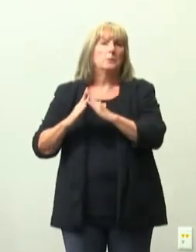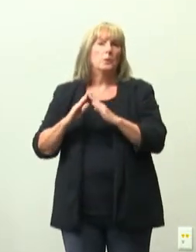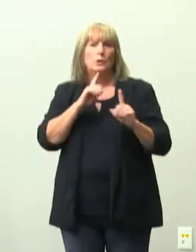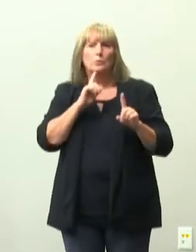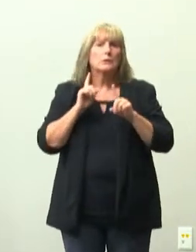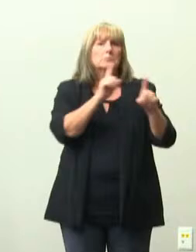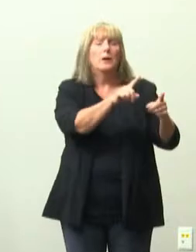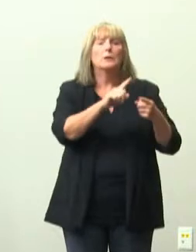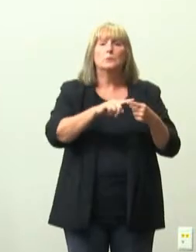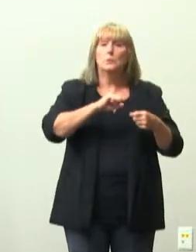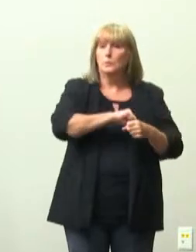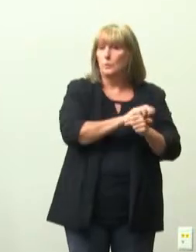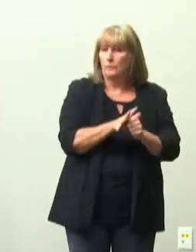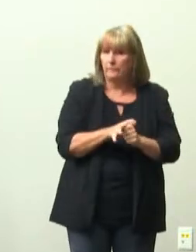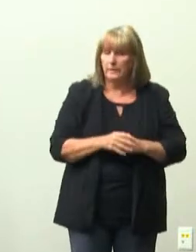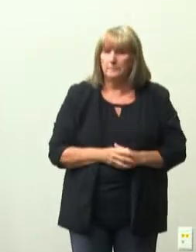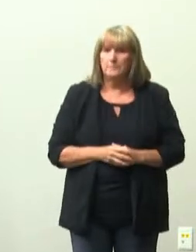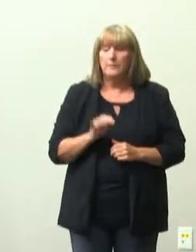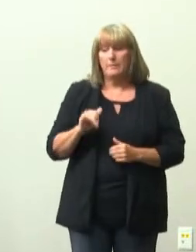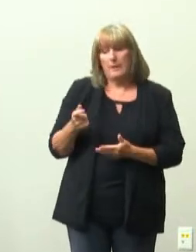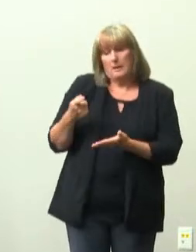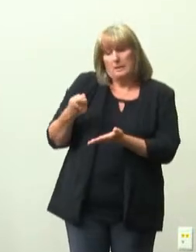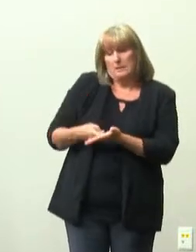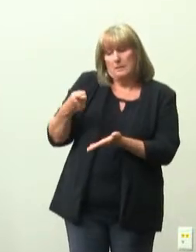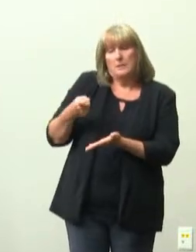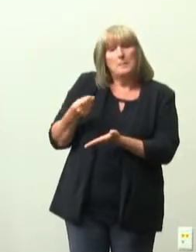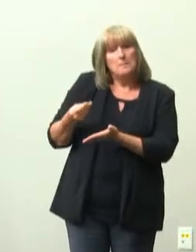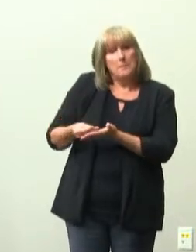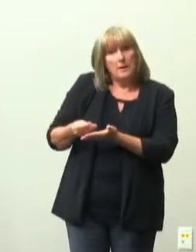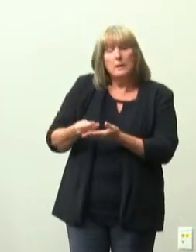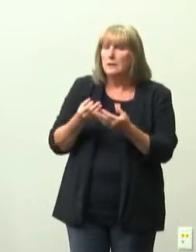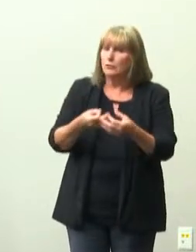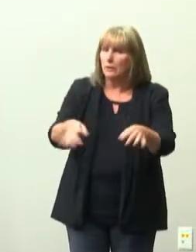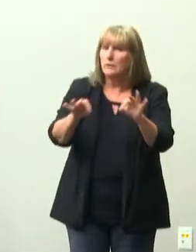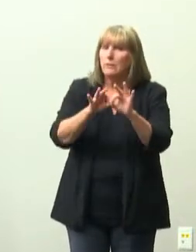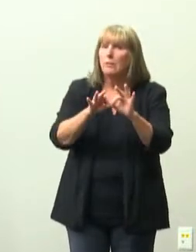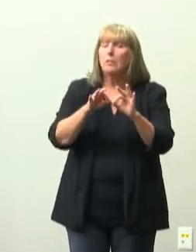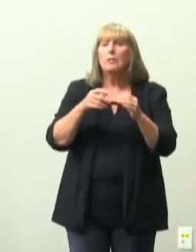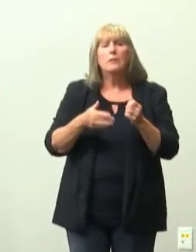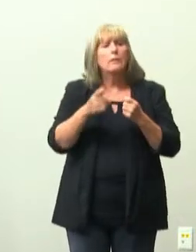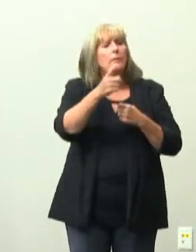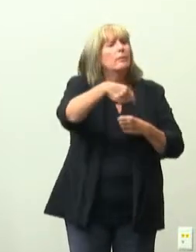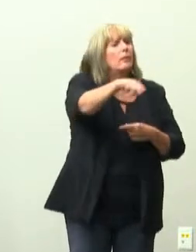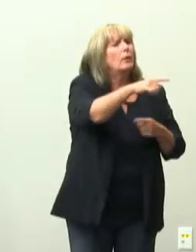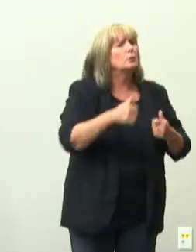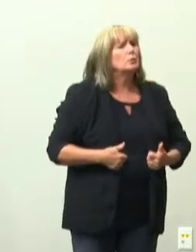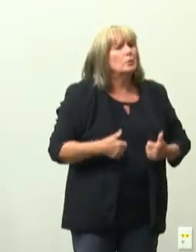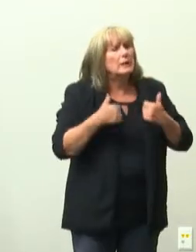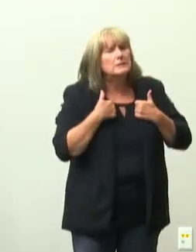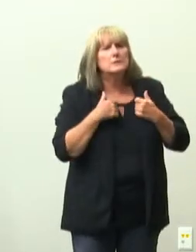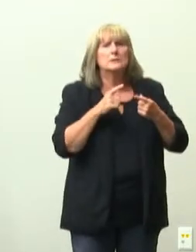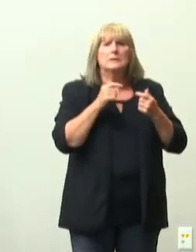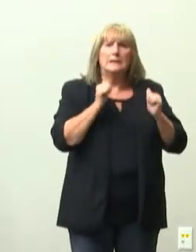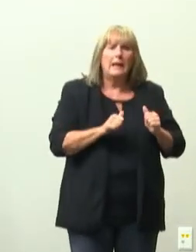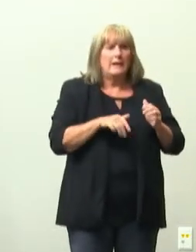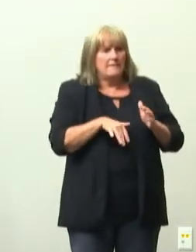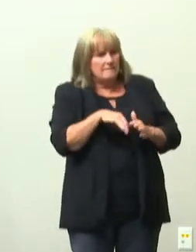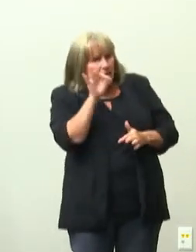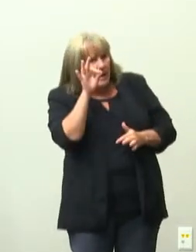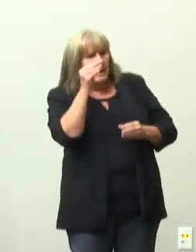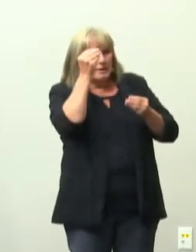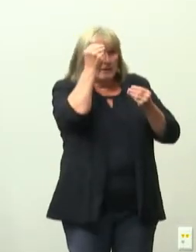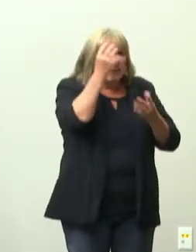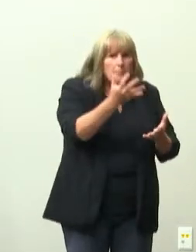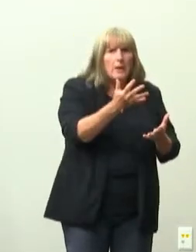COVID-19 initiative. This grant is critical in helping our vulnerable residents find, understand, and use information and services to help